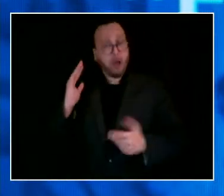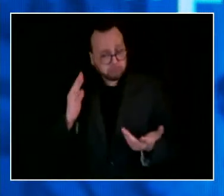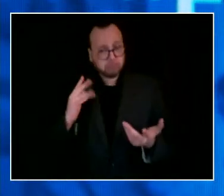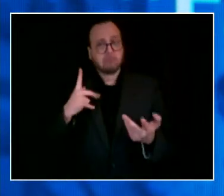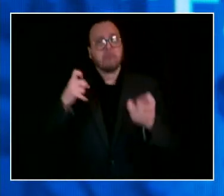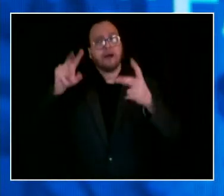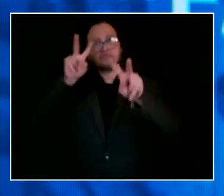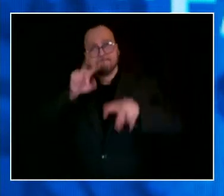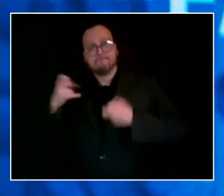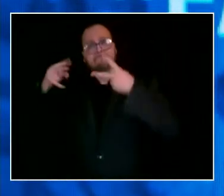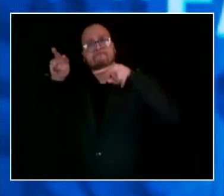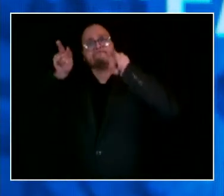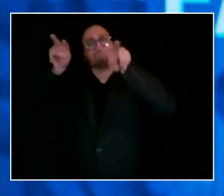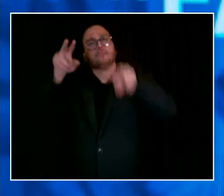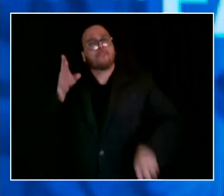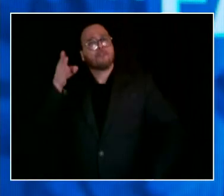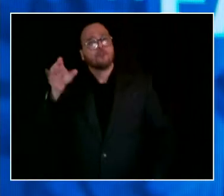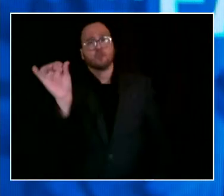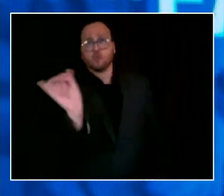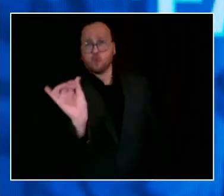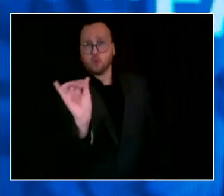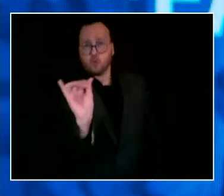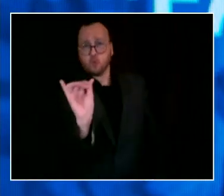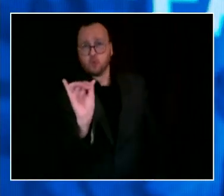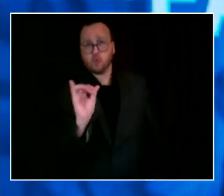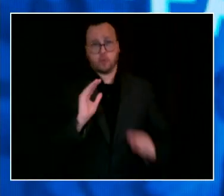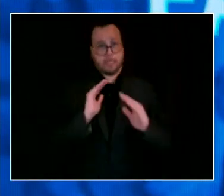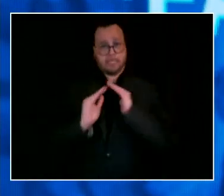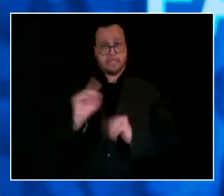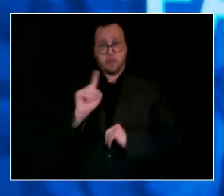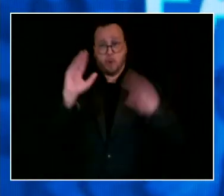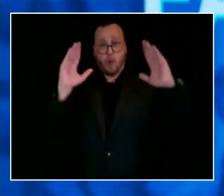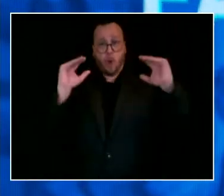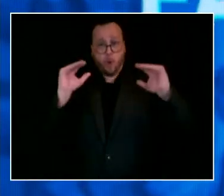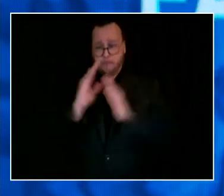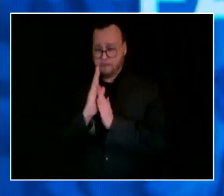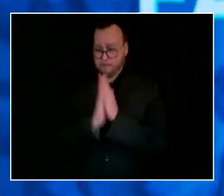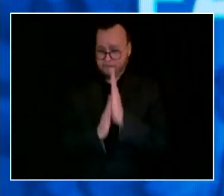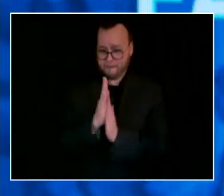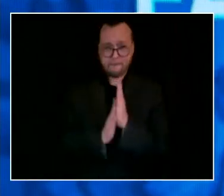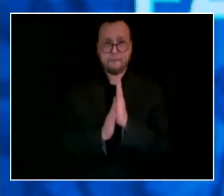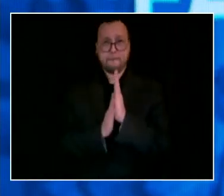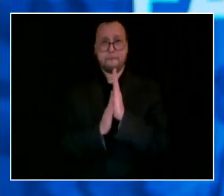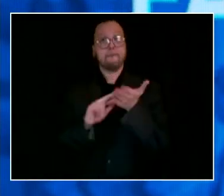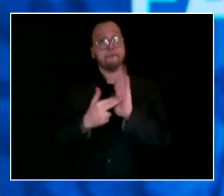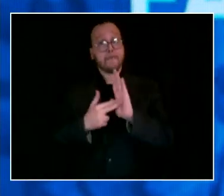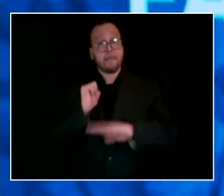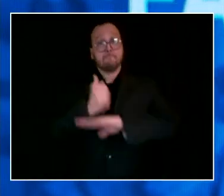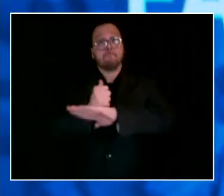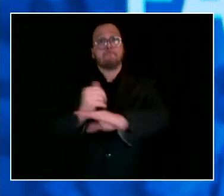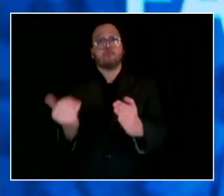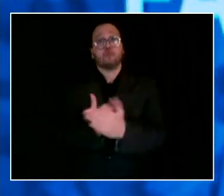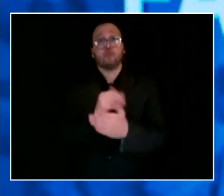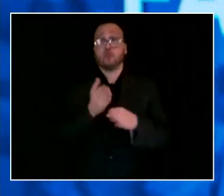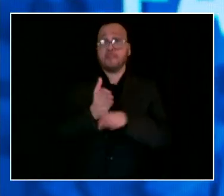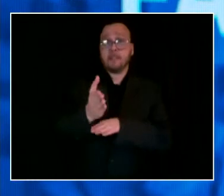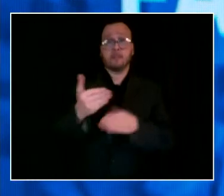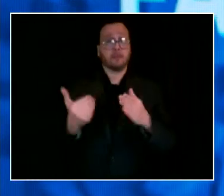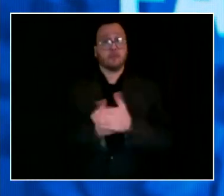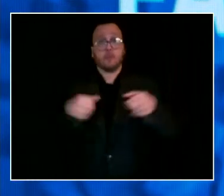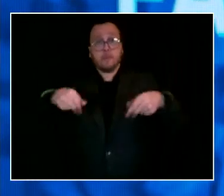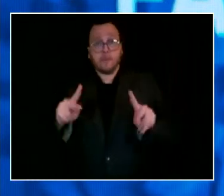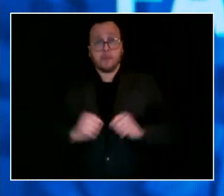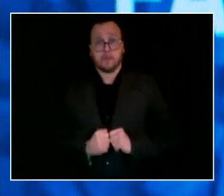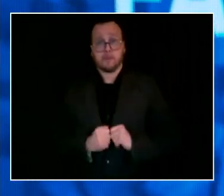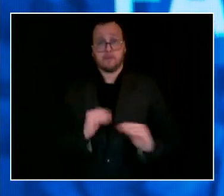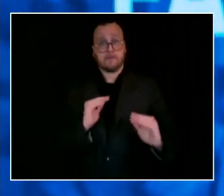to the future as well. A city where hope and ambition create new industries and opportunities. A city that